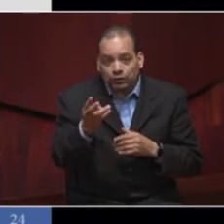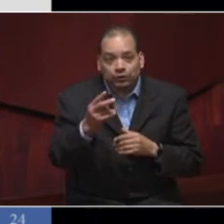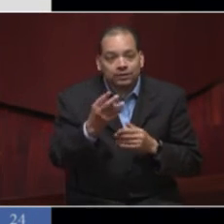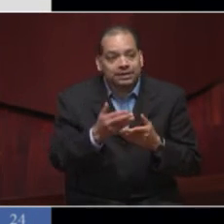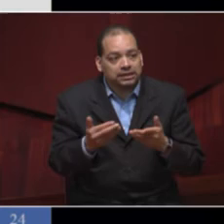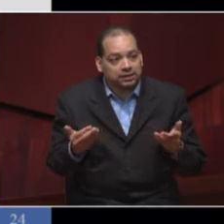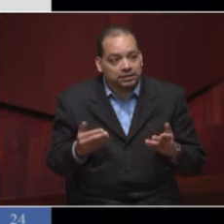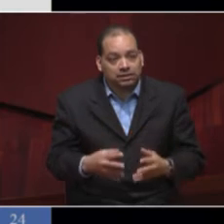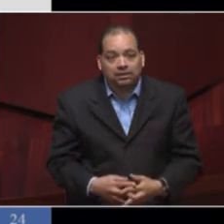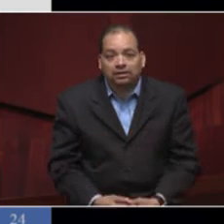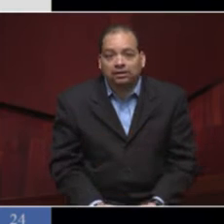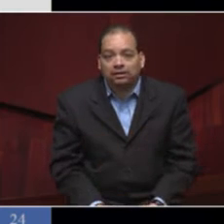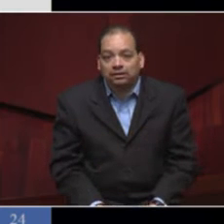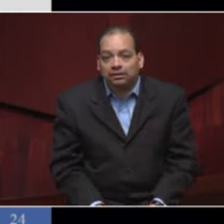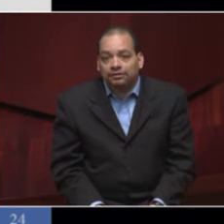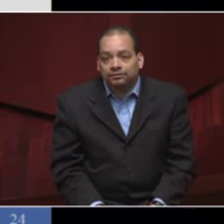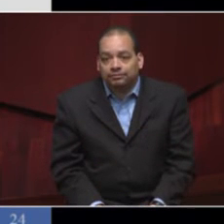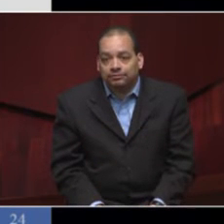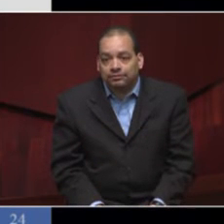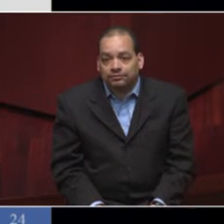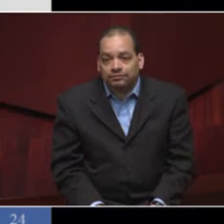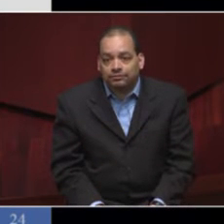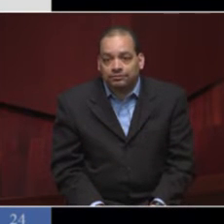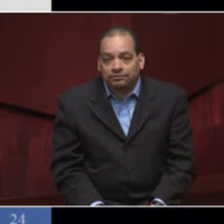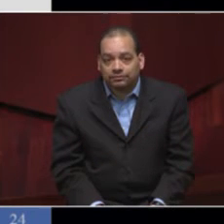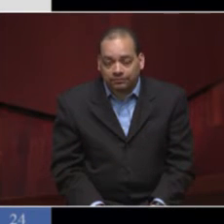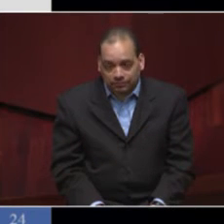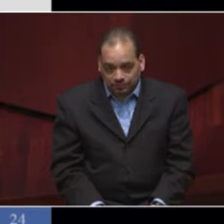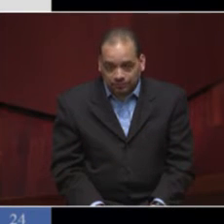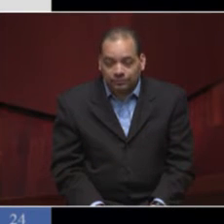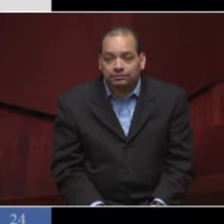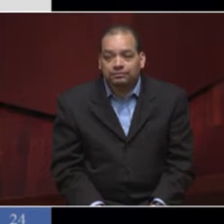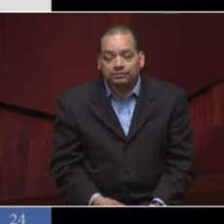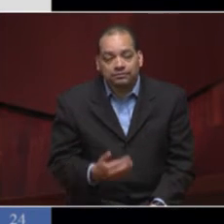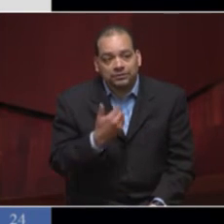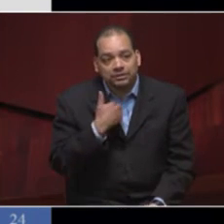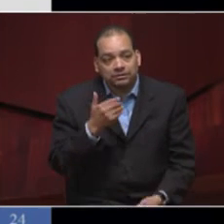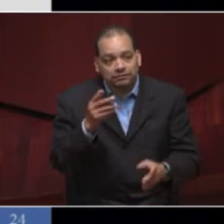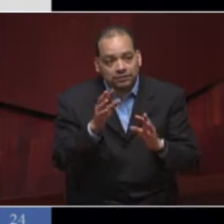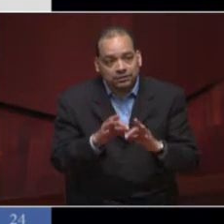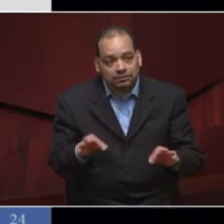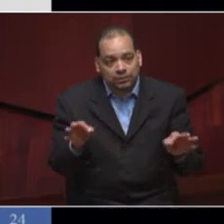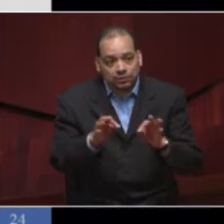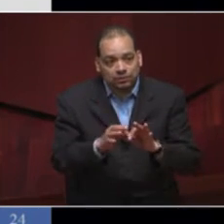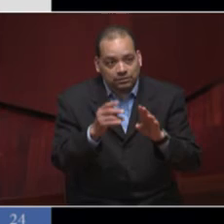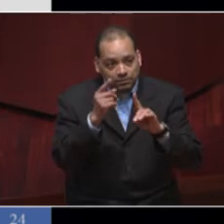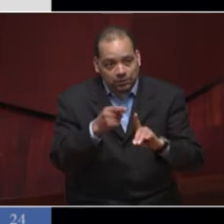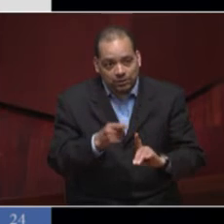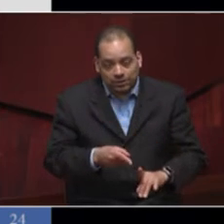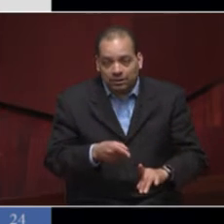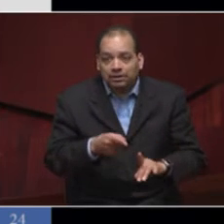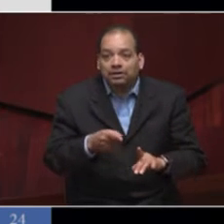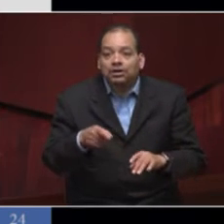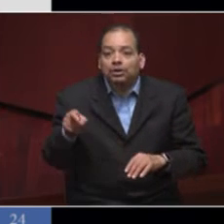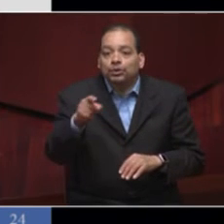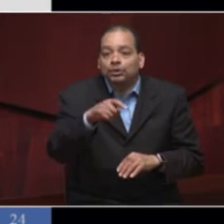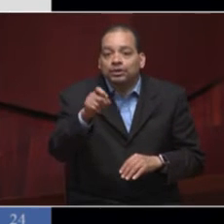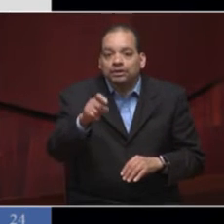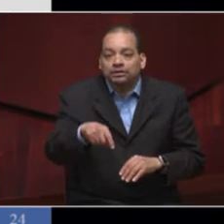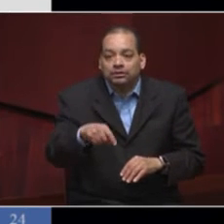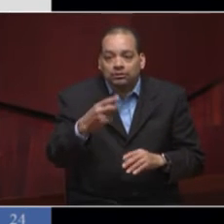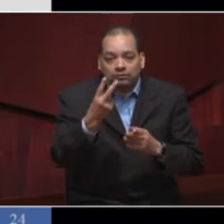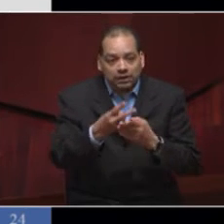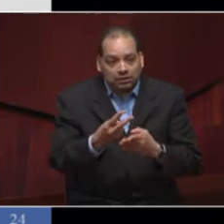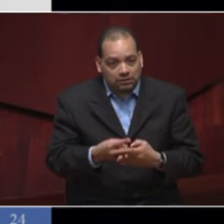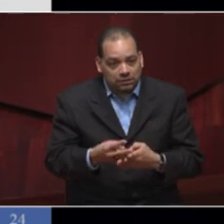eligible records. There are some very key points, key considerations. You need to validate the